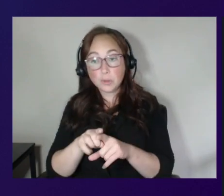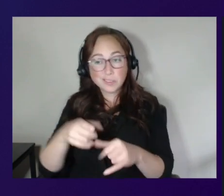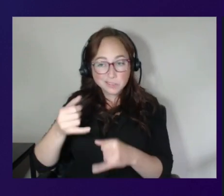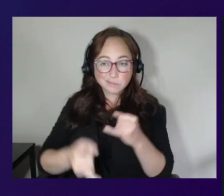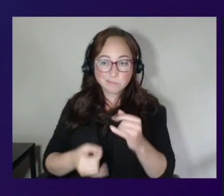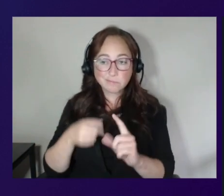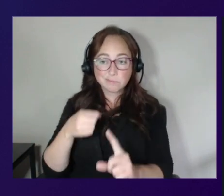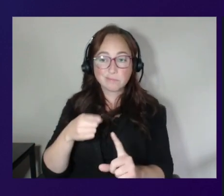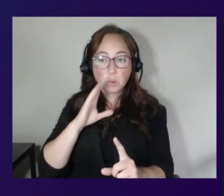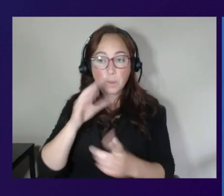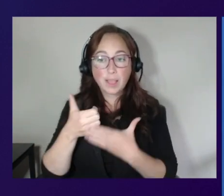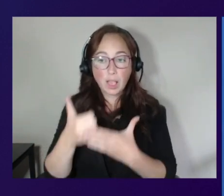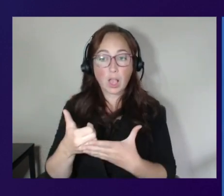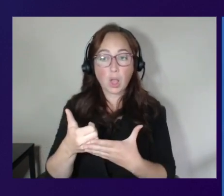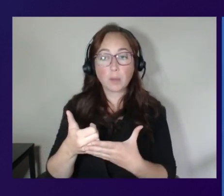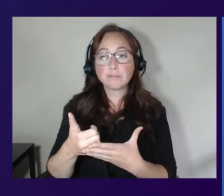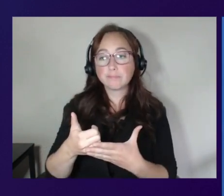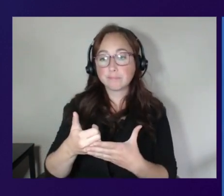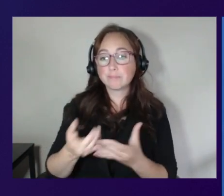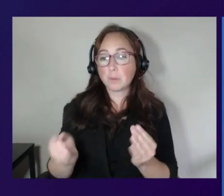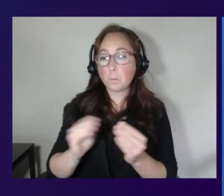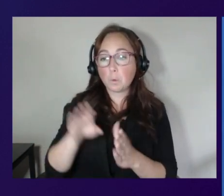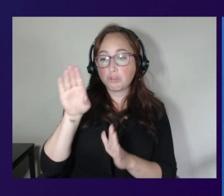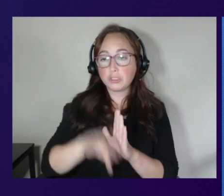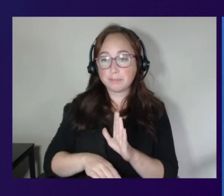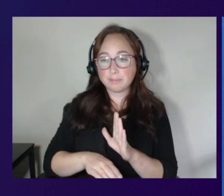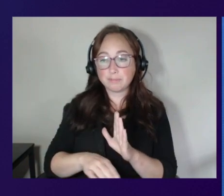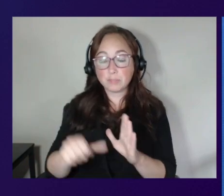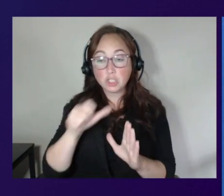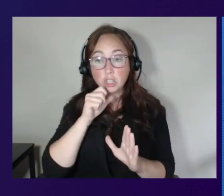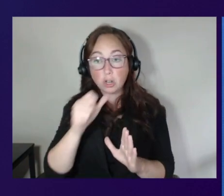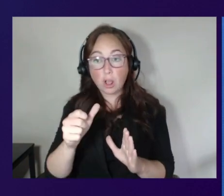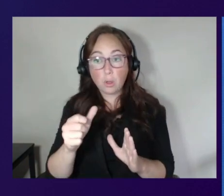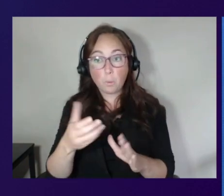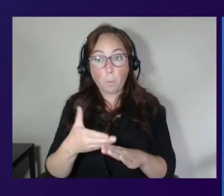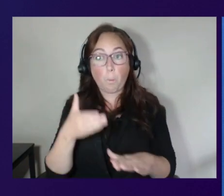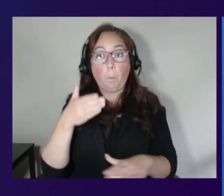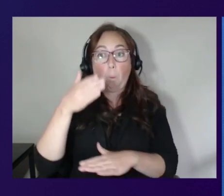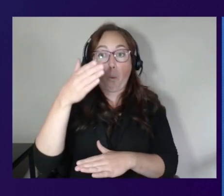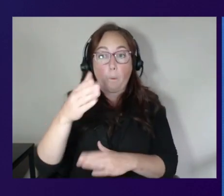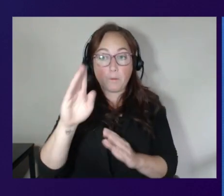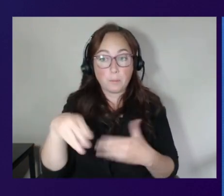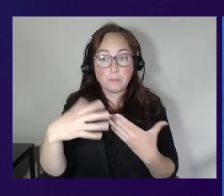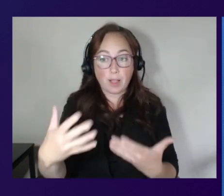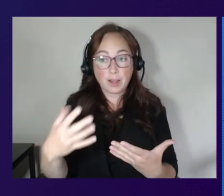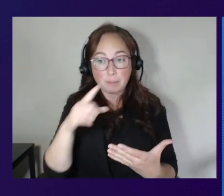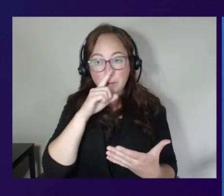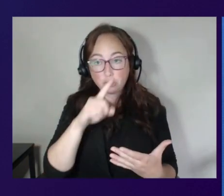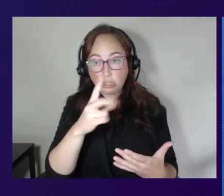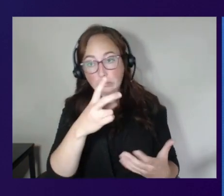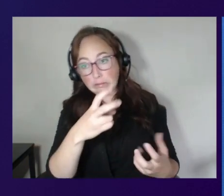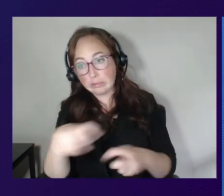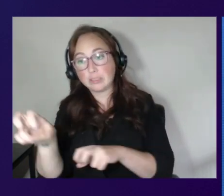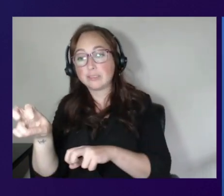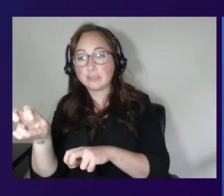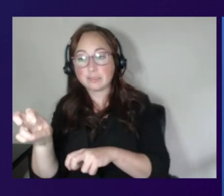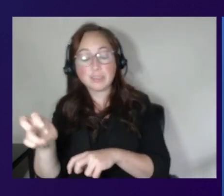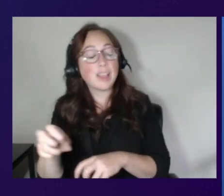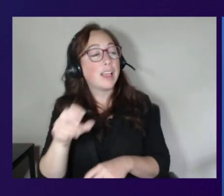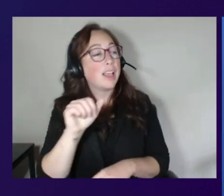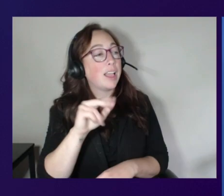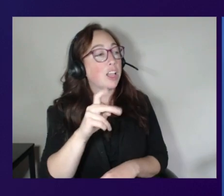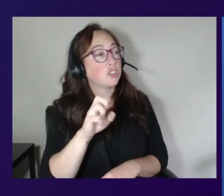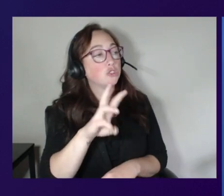to help reduce that spending, like I said, because you're not over provisioning in order to, move people over. Sure. So since Andrew signed me up for this,